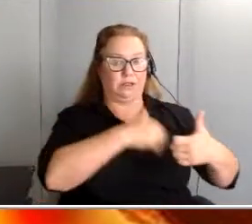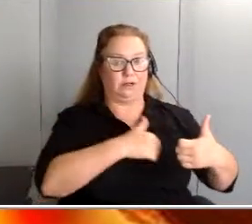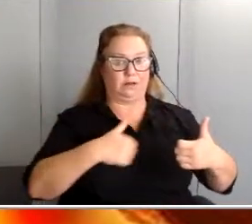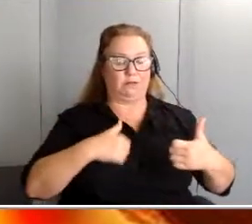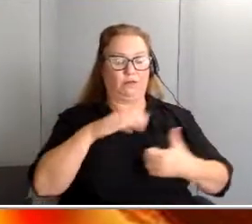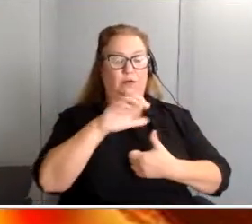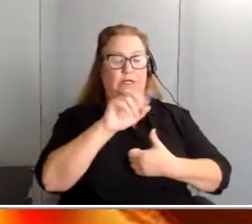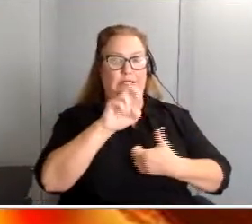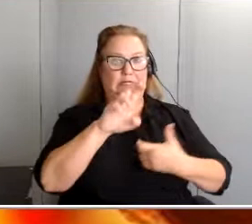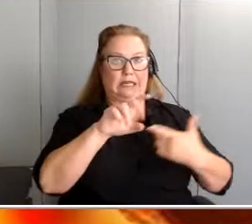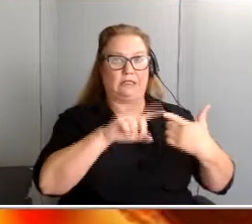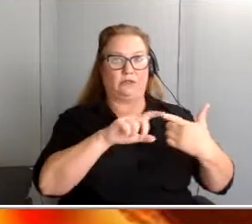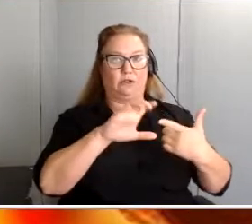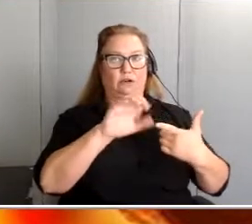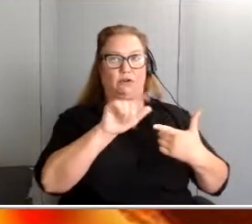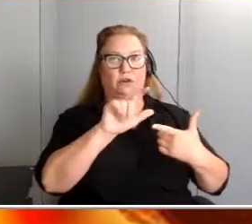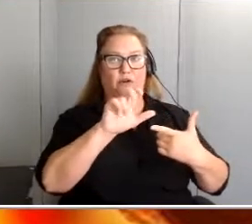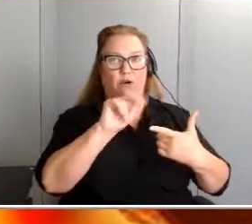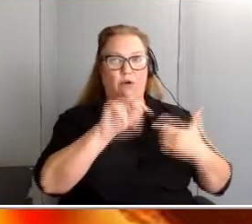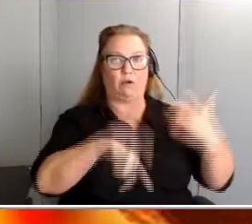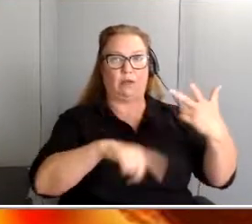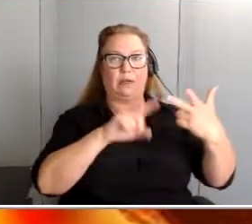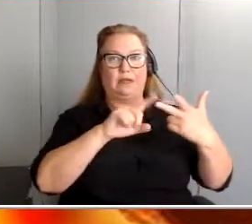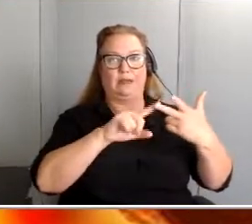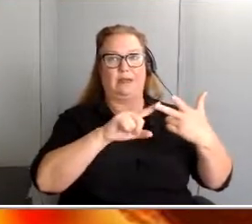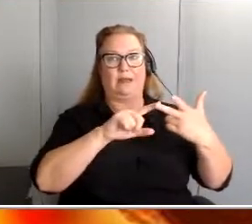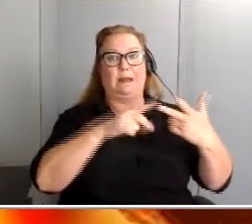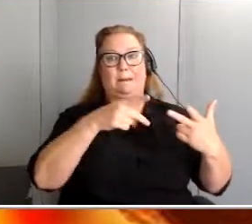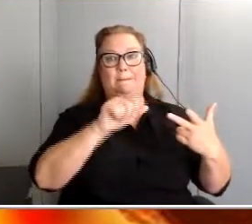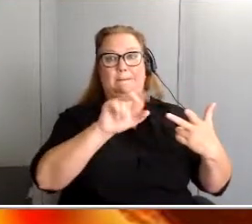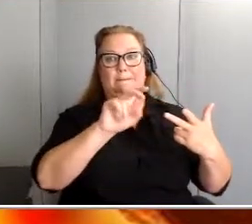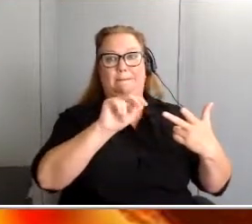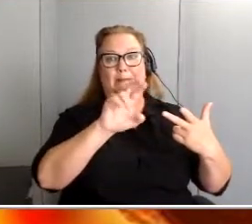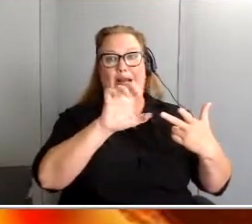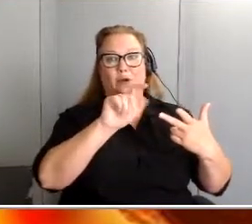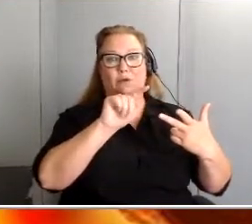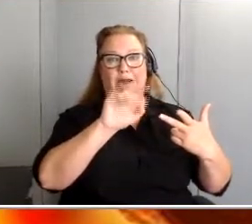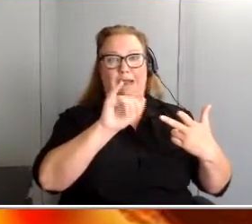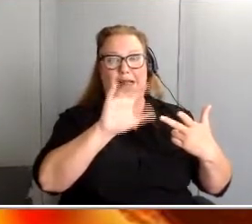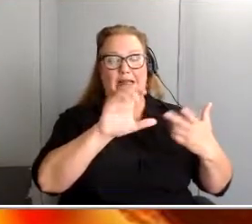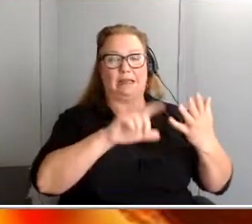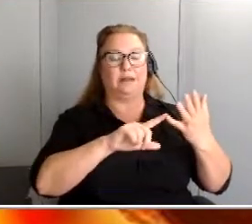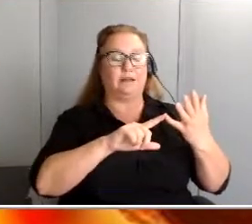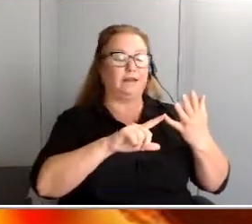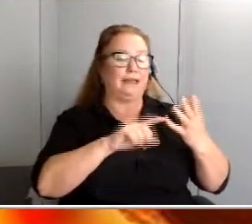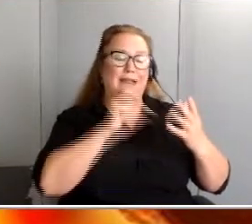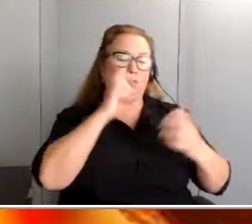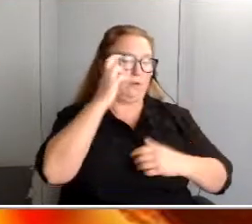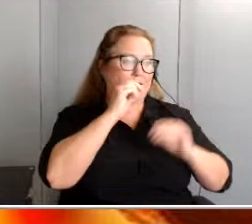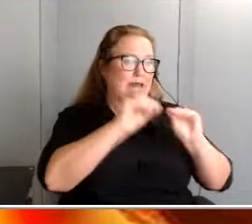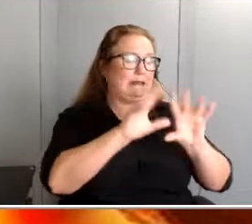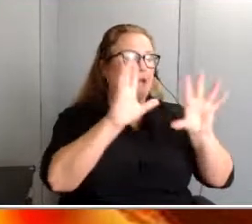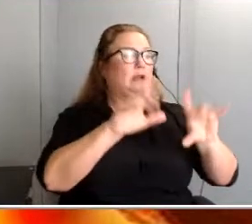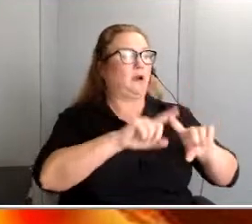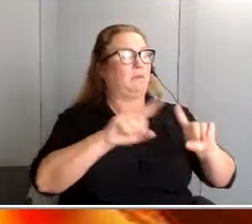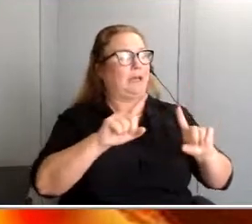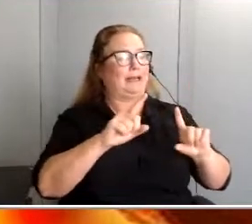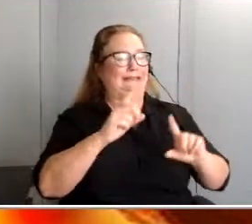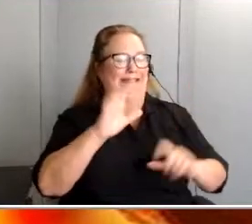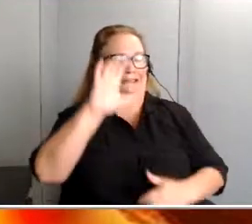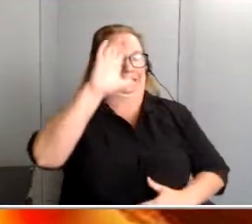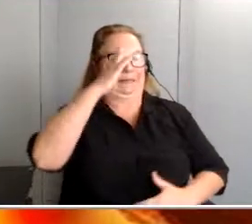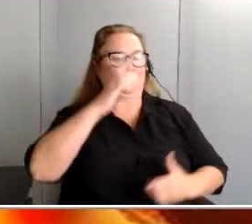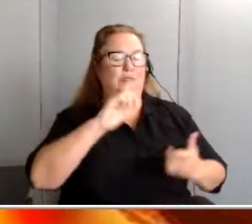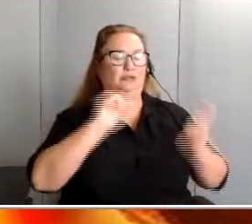liver, and pancreatic cancer. While the reasons are not fully clear, it is likely changes in lifestyle and